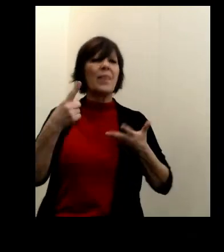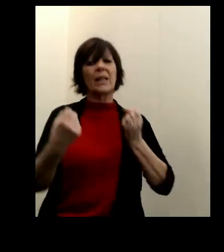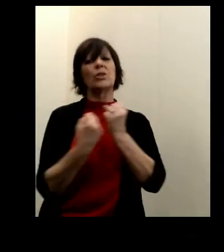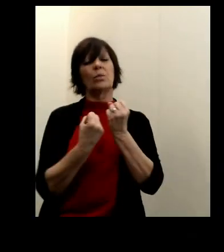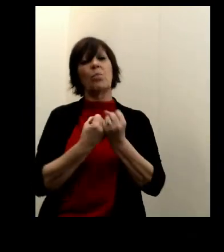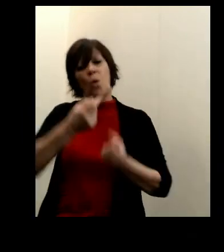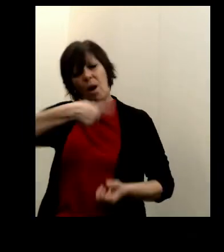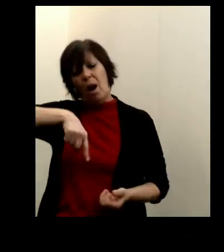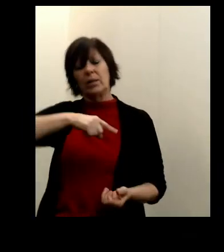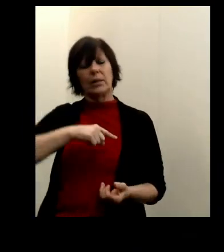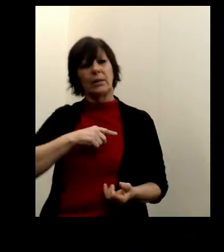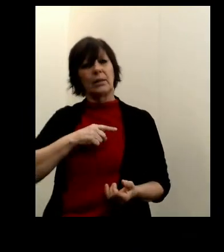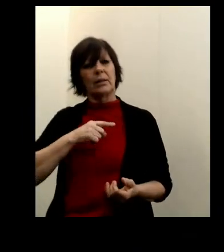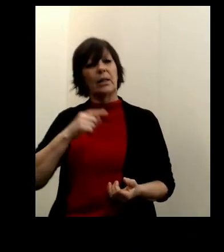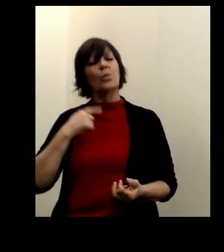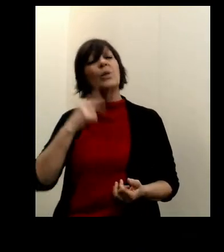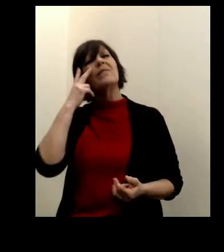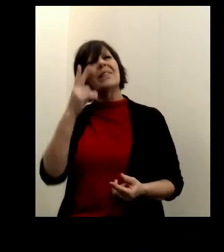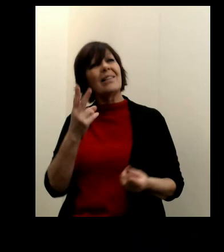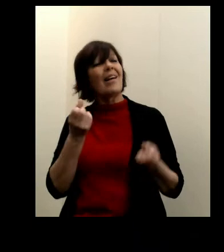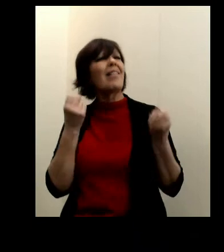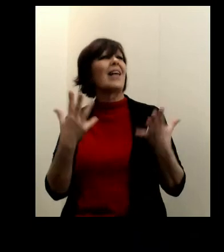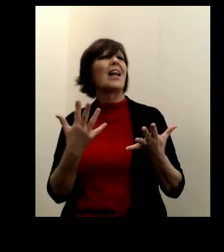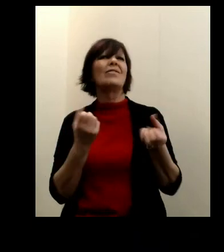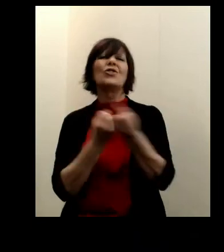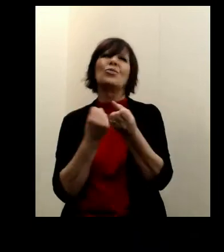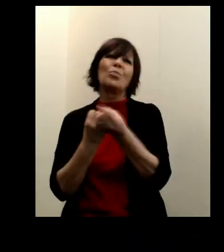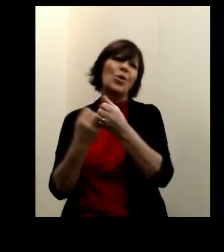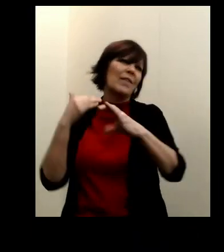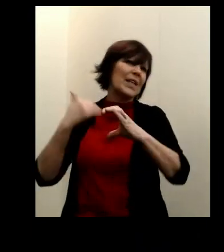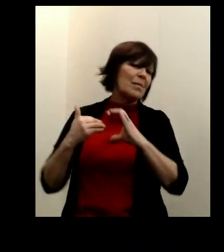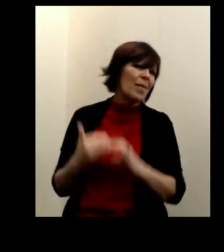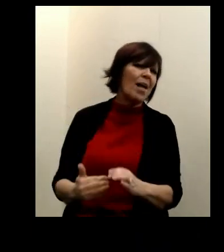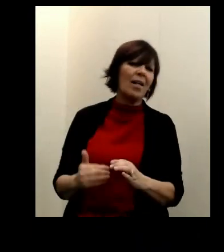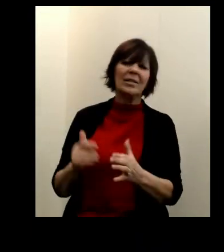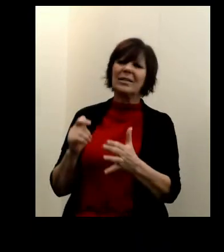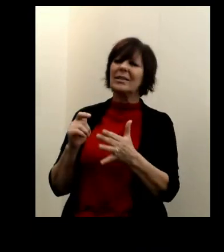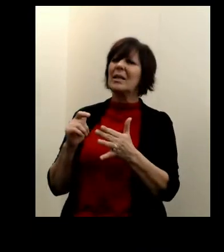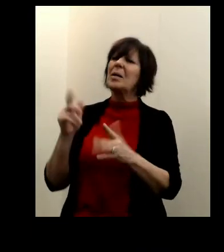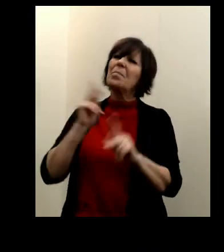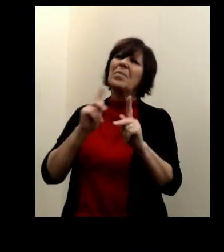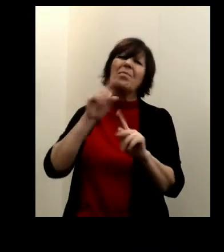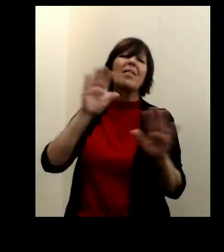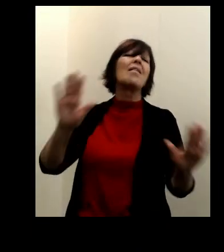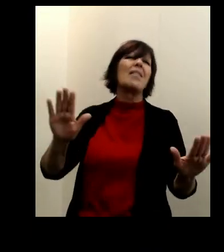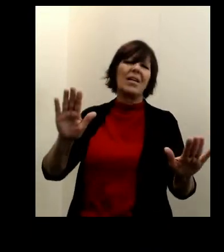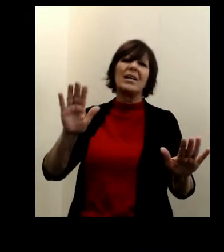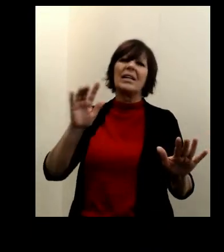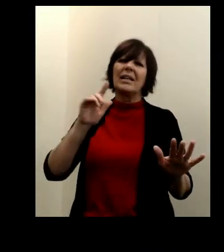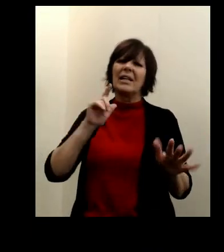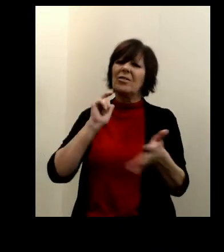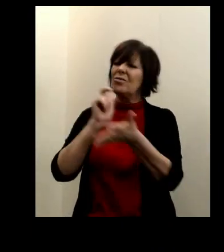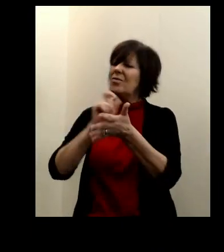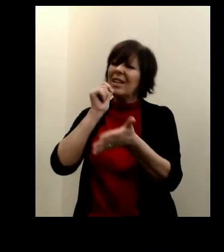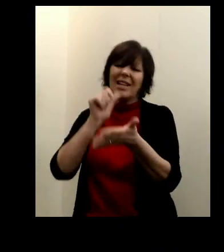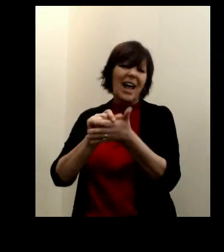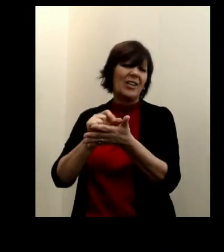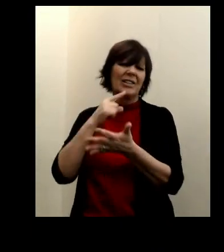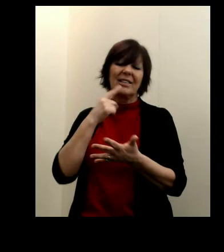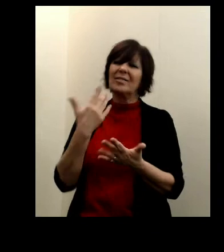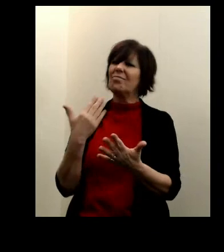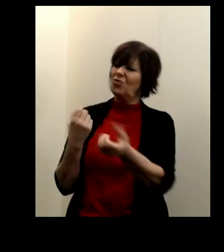us. And we've received really supportive emails and written snail mail notes and